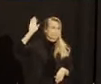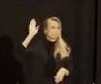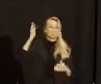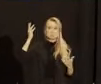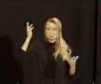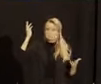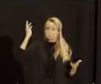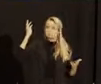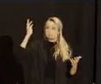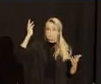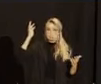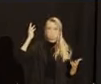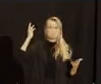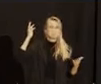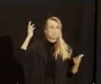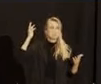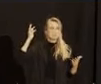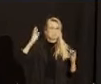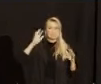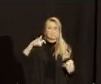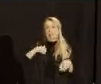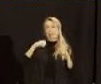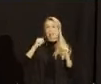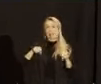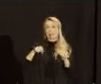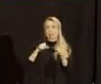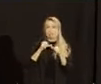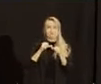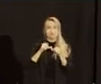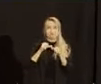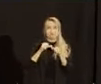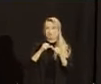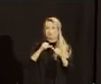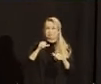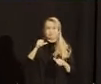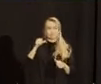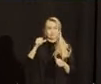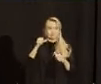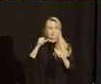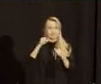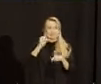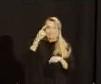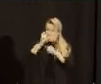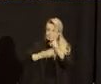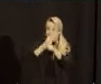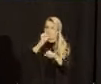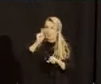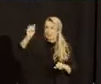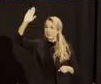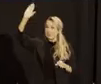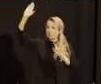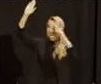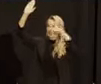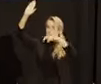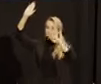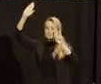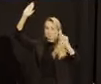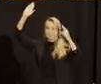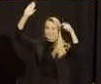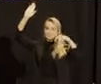Okay, so if I could do this all day. If this is your first year, raise your hand.